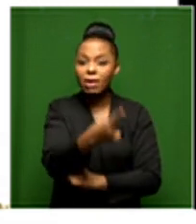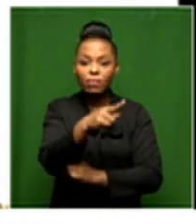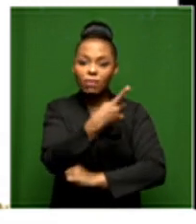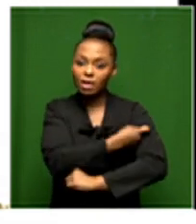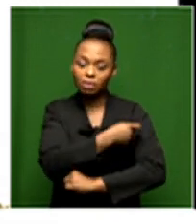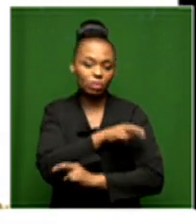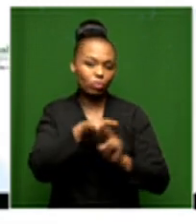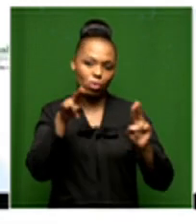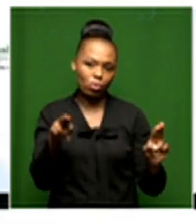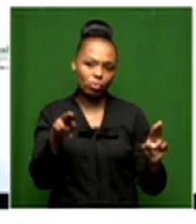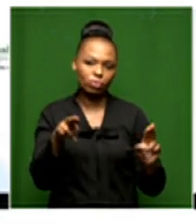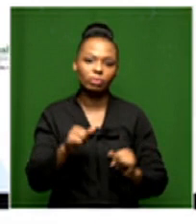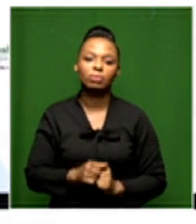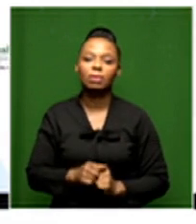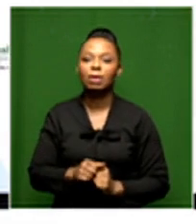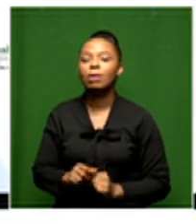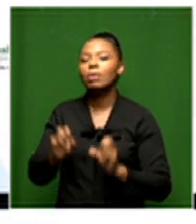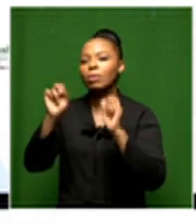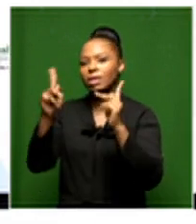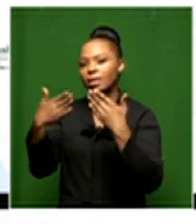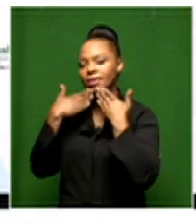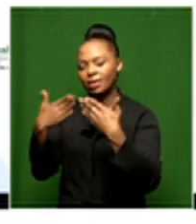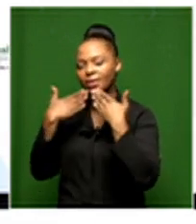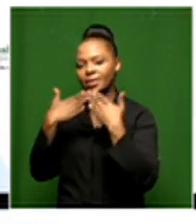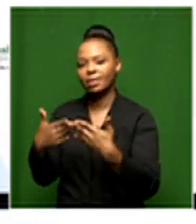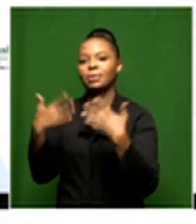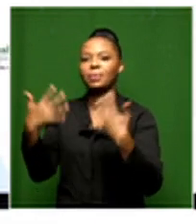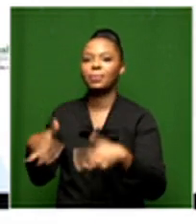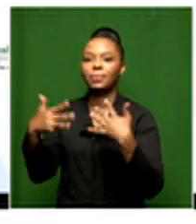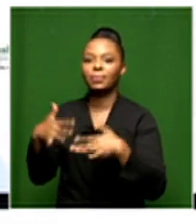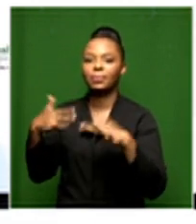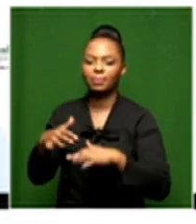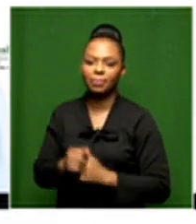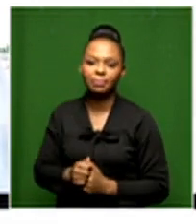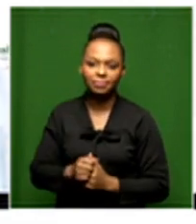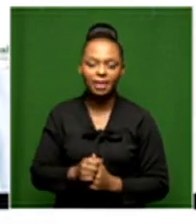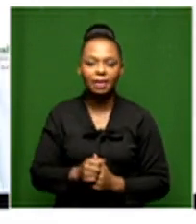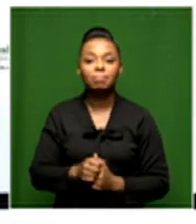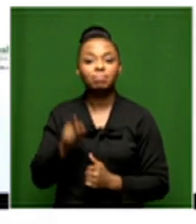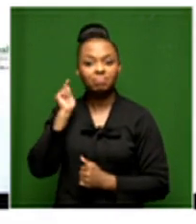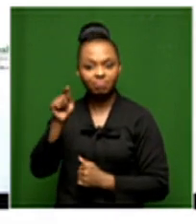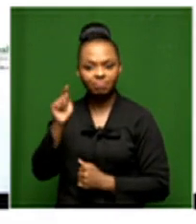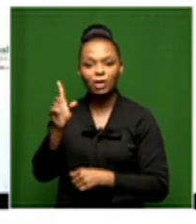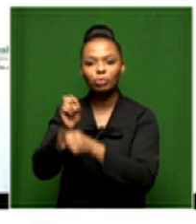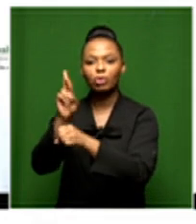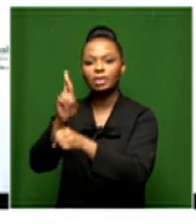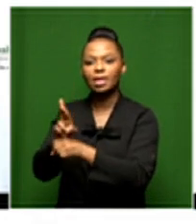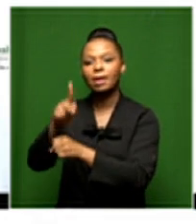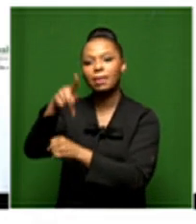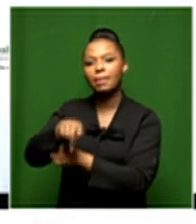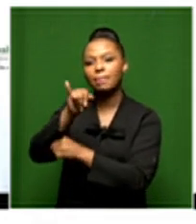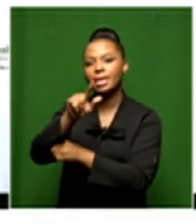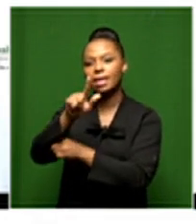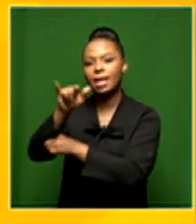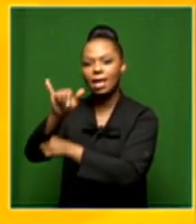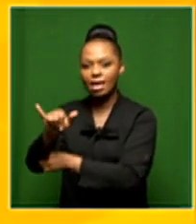at all. Well, we have to leave it there. Thank you so much for your time this morning. And that, of course, it was Dr. Anban Pillay talking